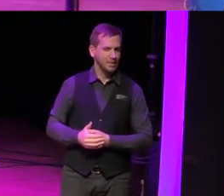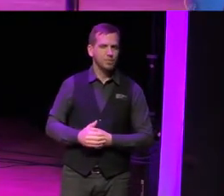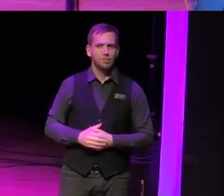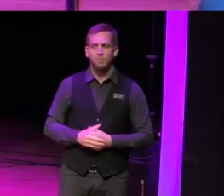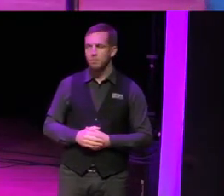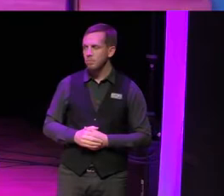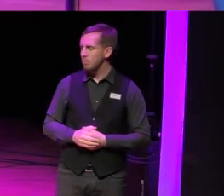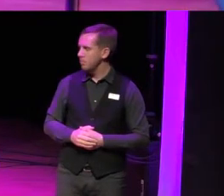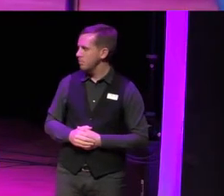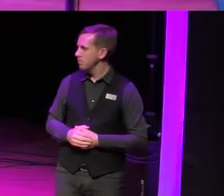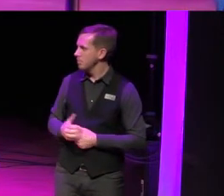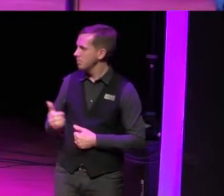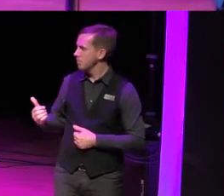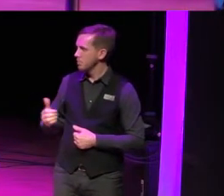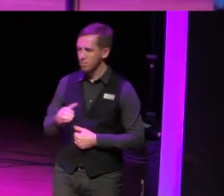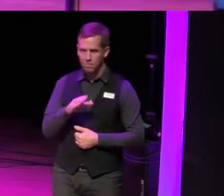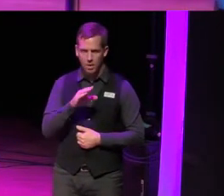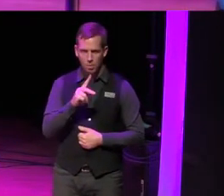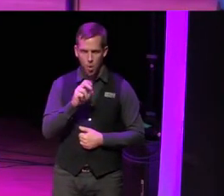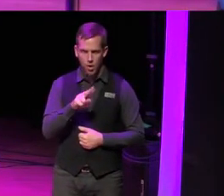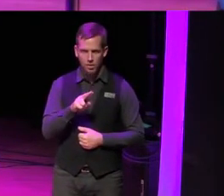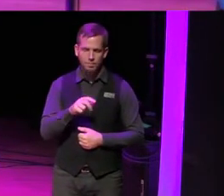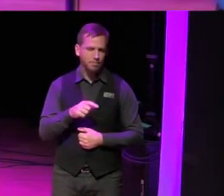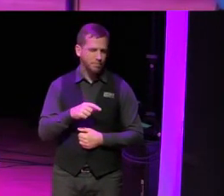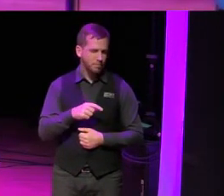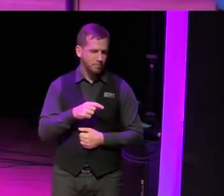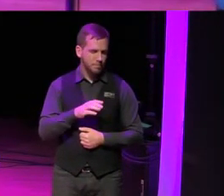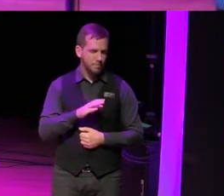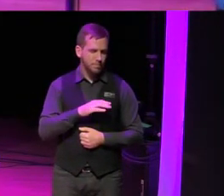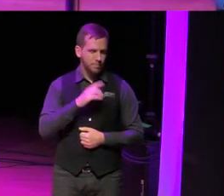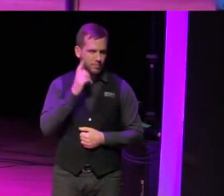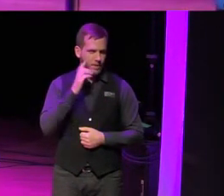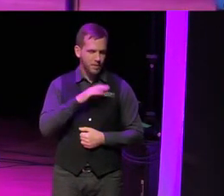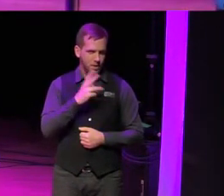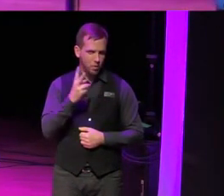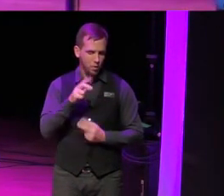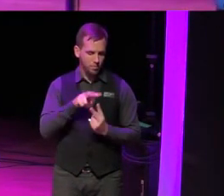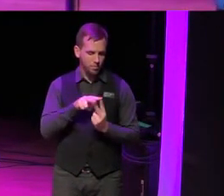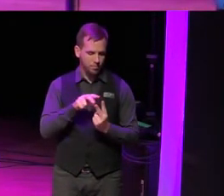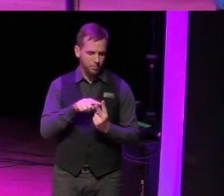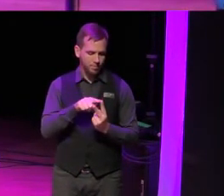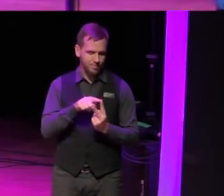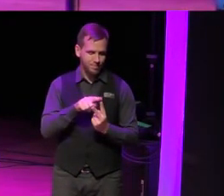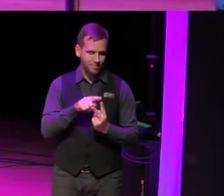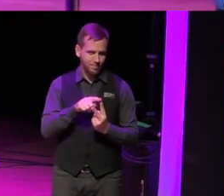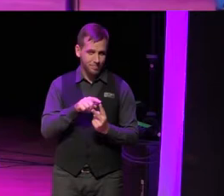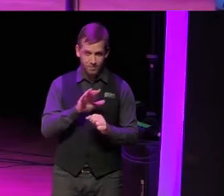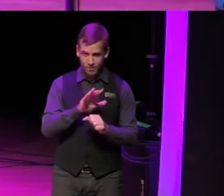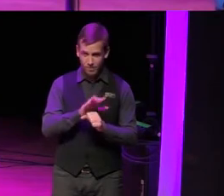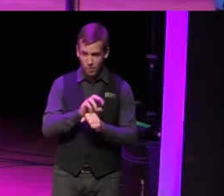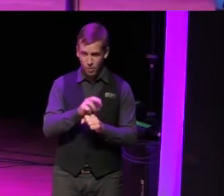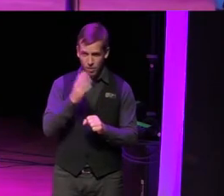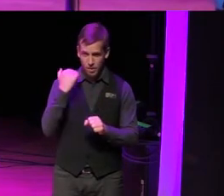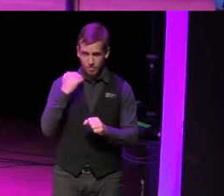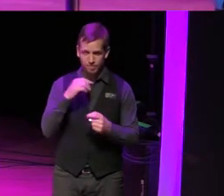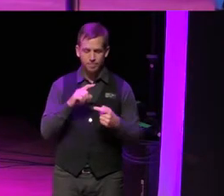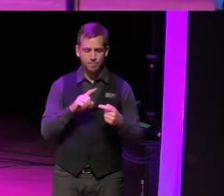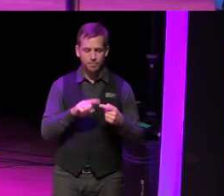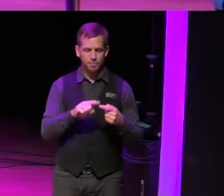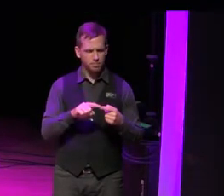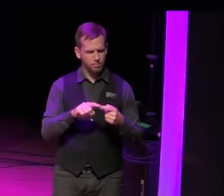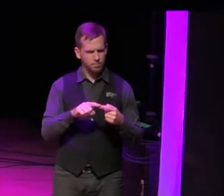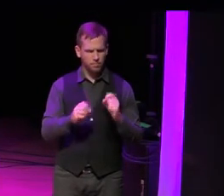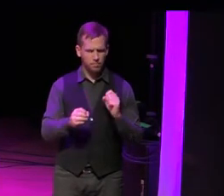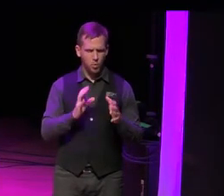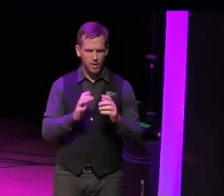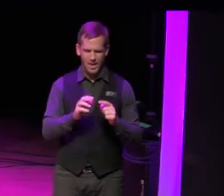elements, I think first we have to recognize that until, let's say, 15 years ago, I'm not quite